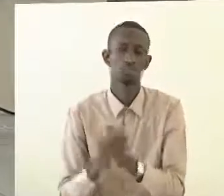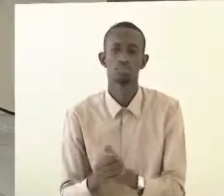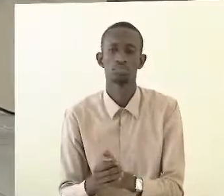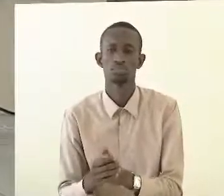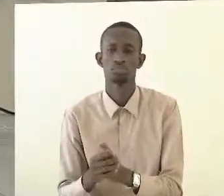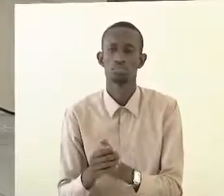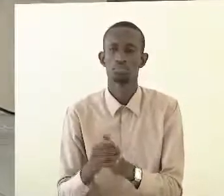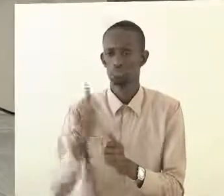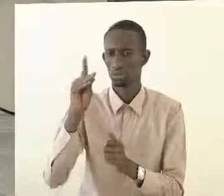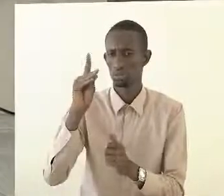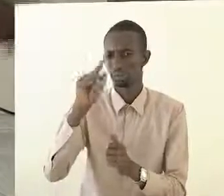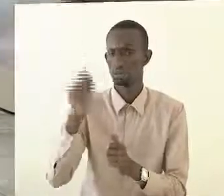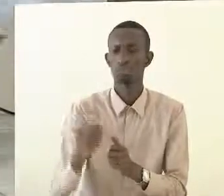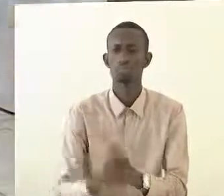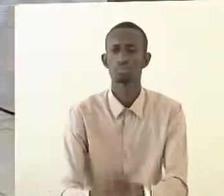dz.